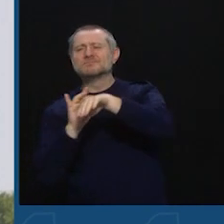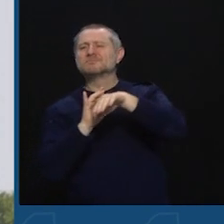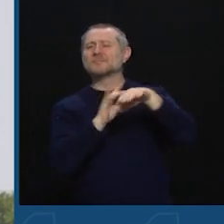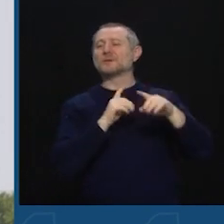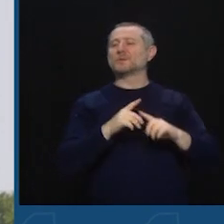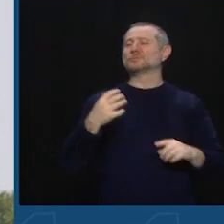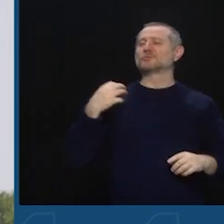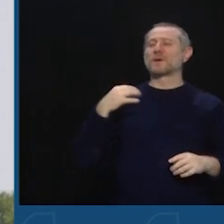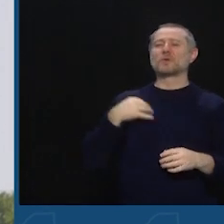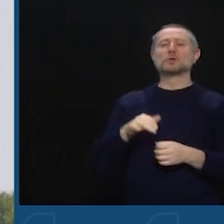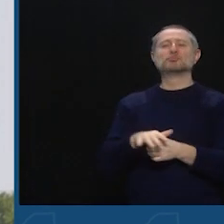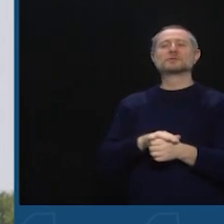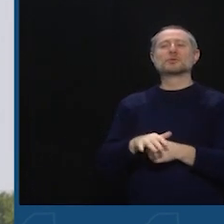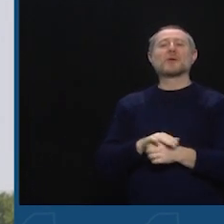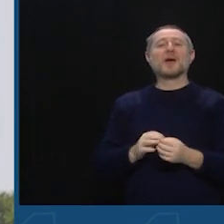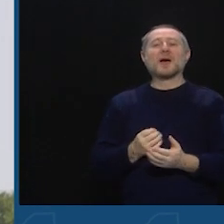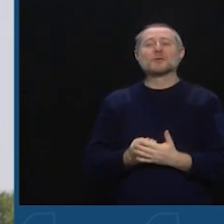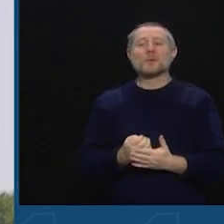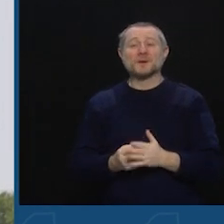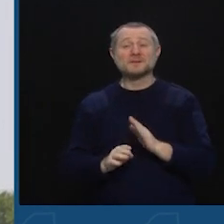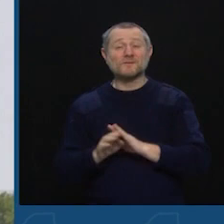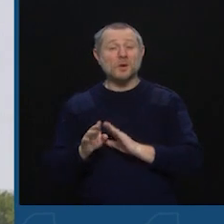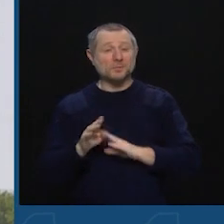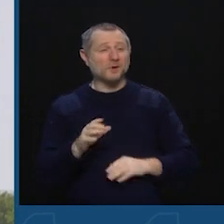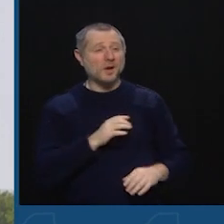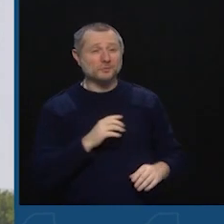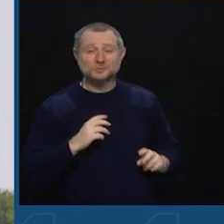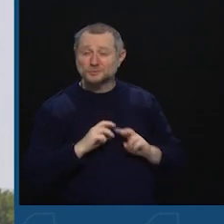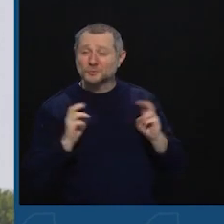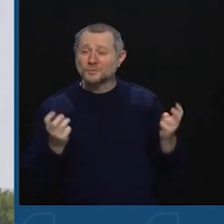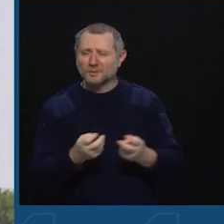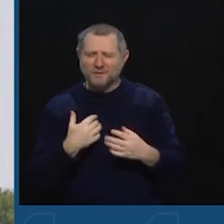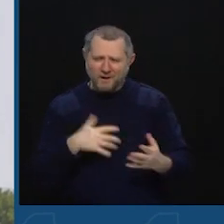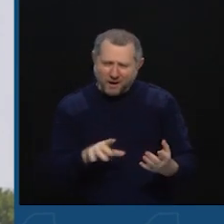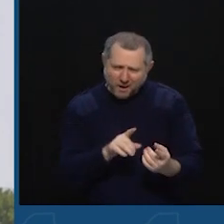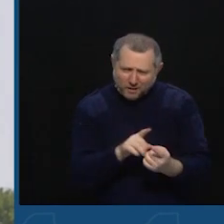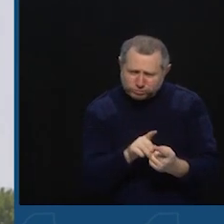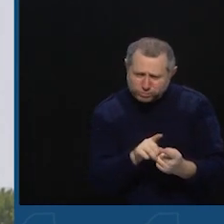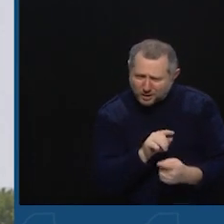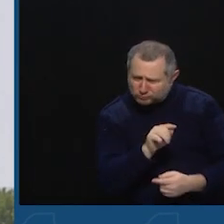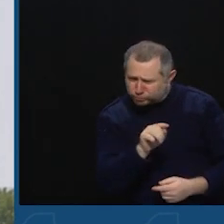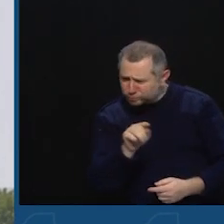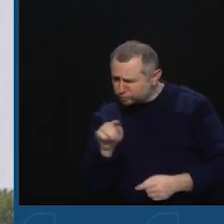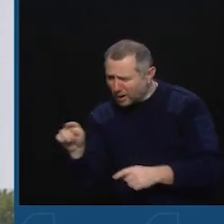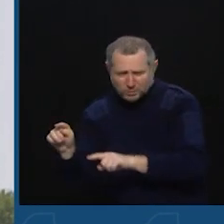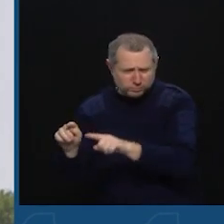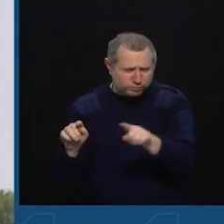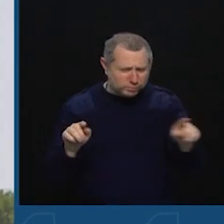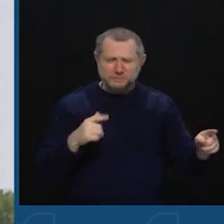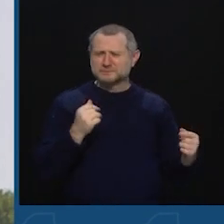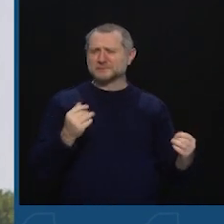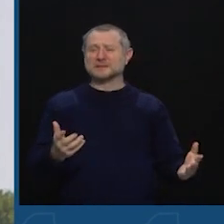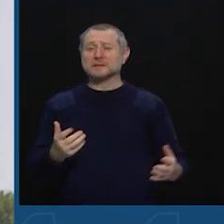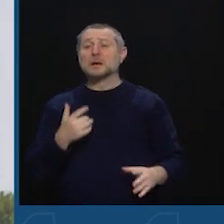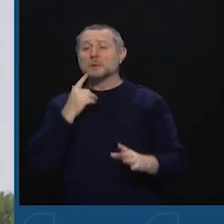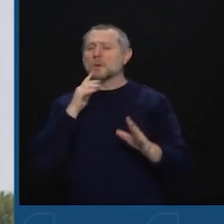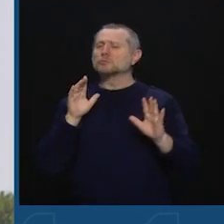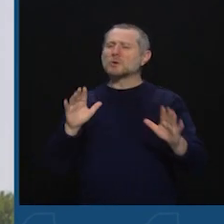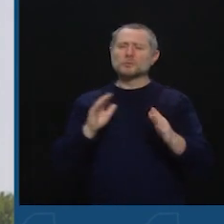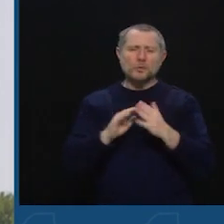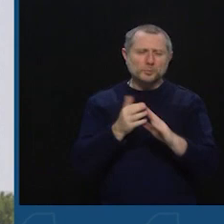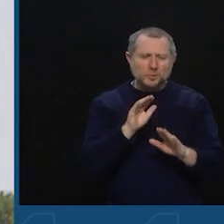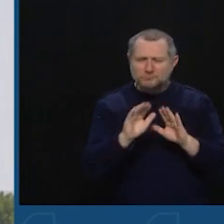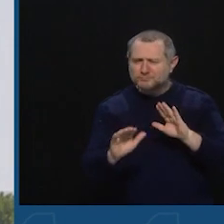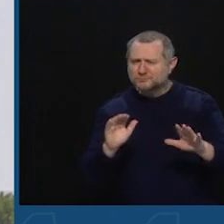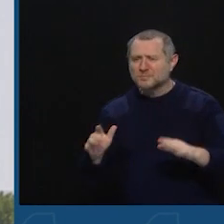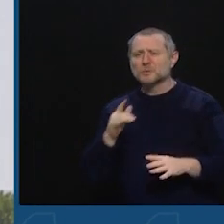Economic Development Councils, and it brought me in contact with the vast majority of all of you and your magnificent communities and your